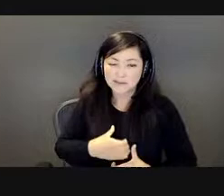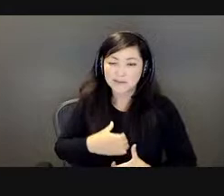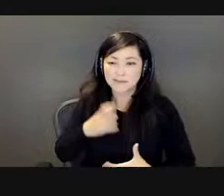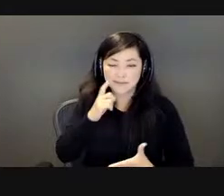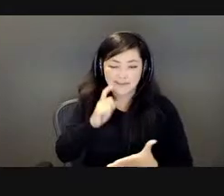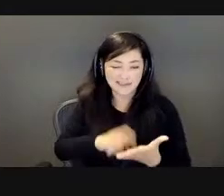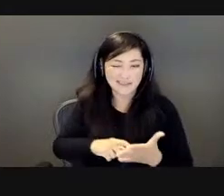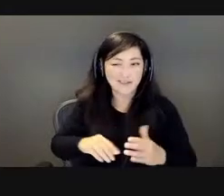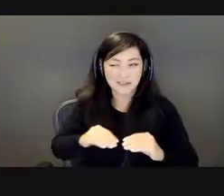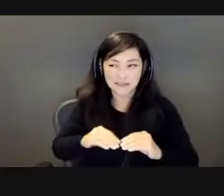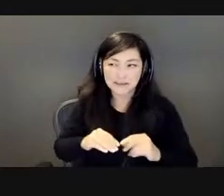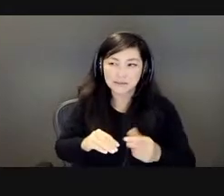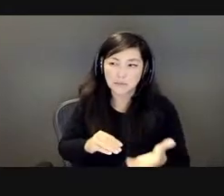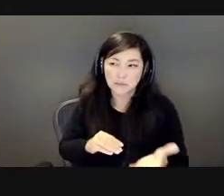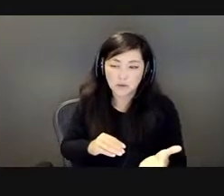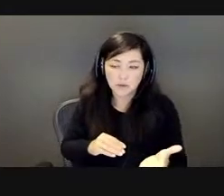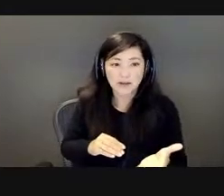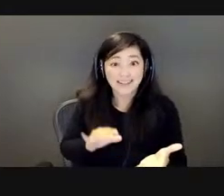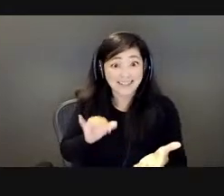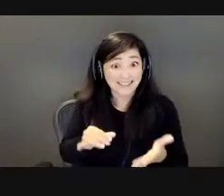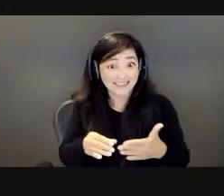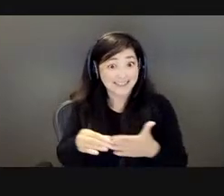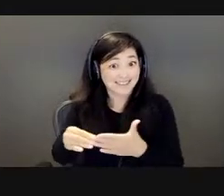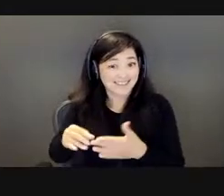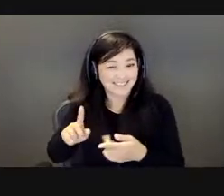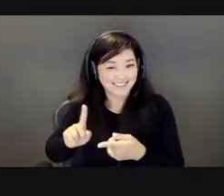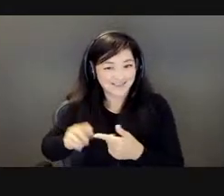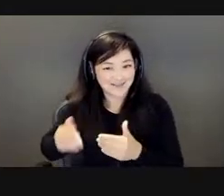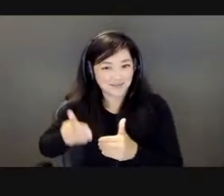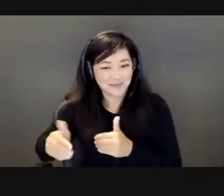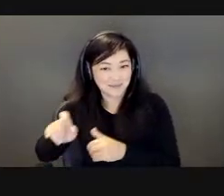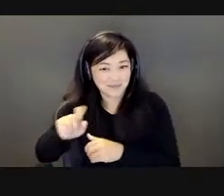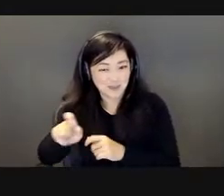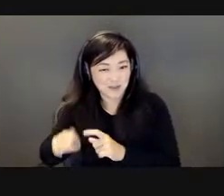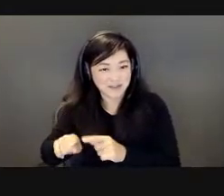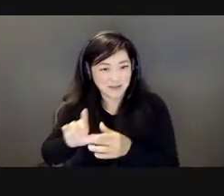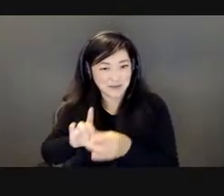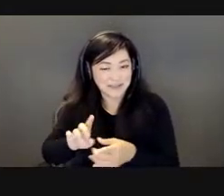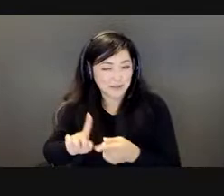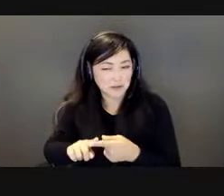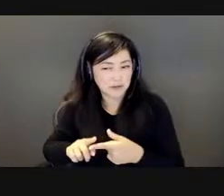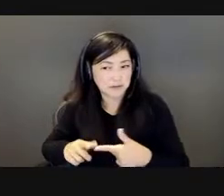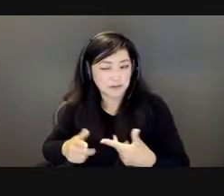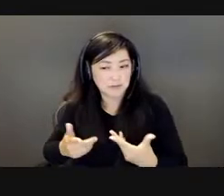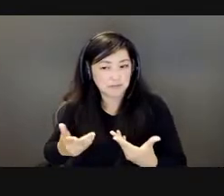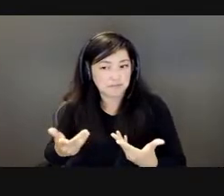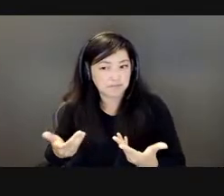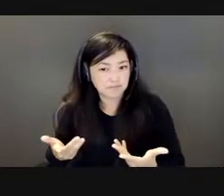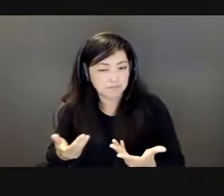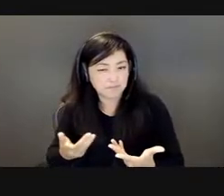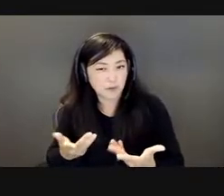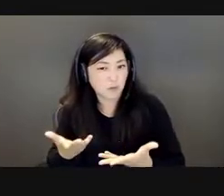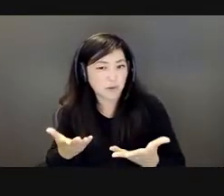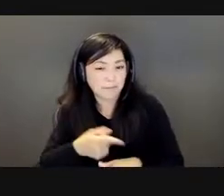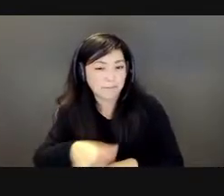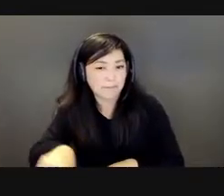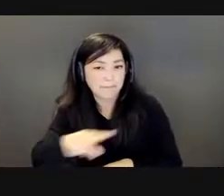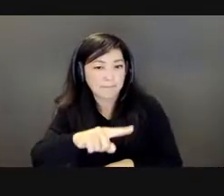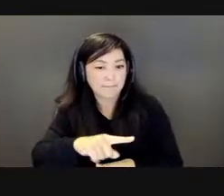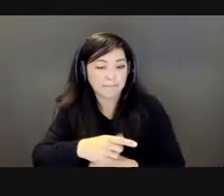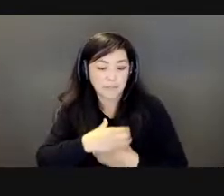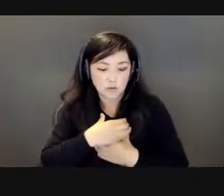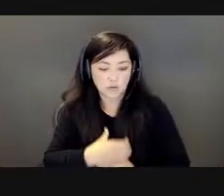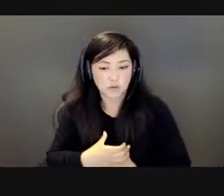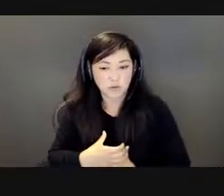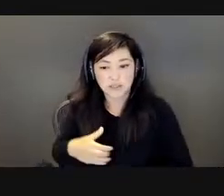that's going to lead me to my next question about kind of what you wish park